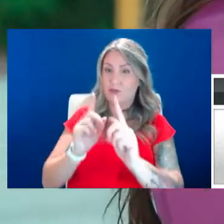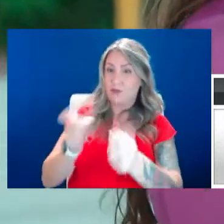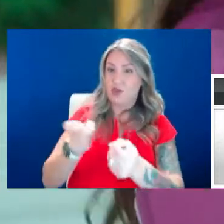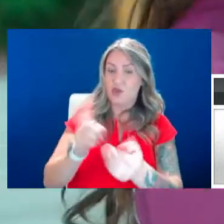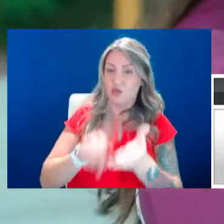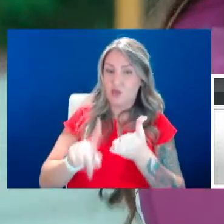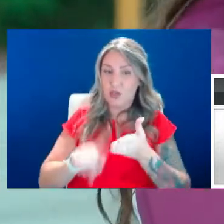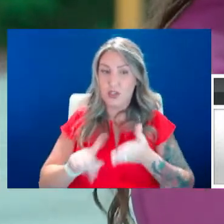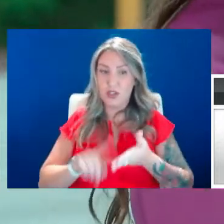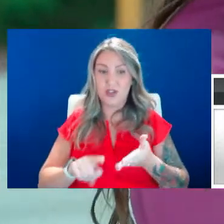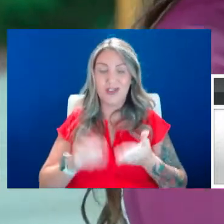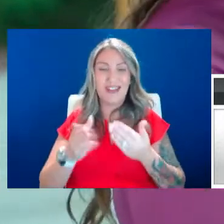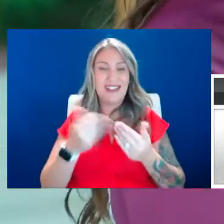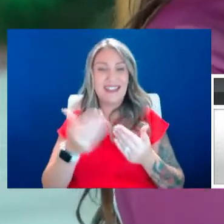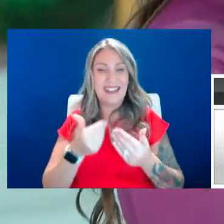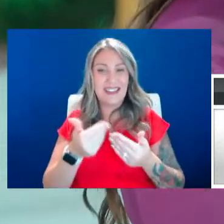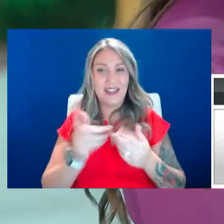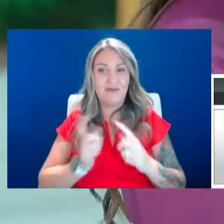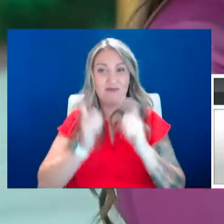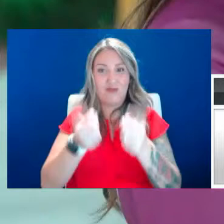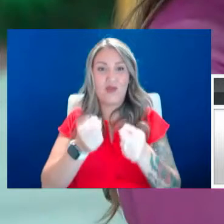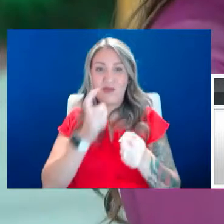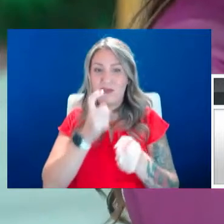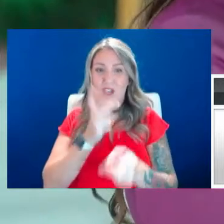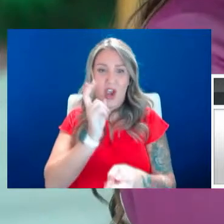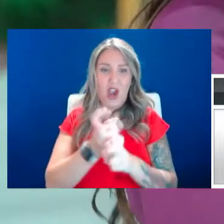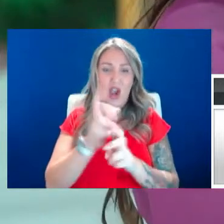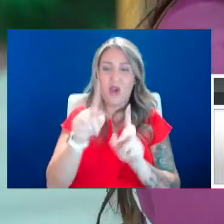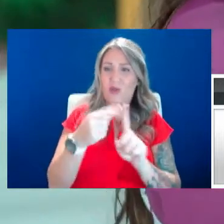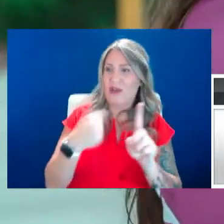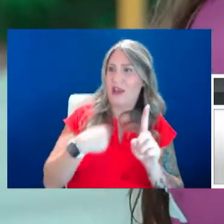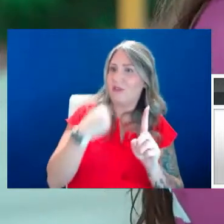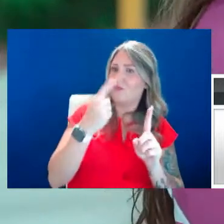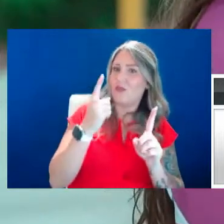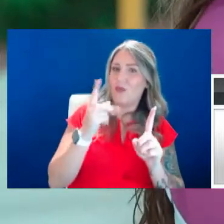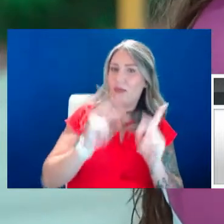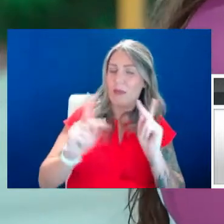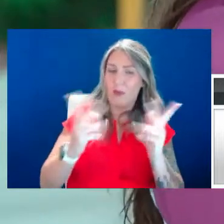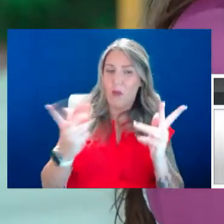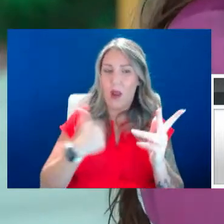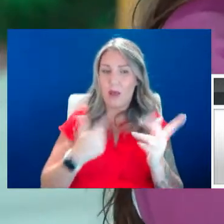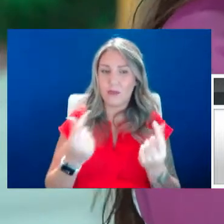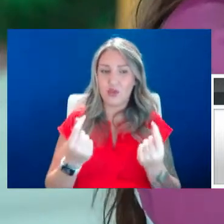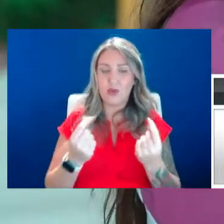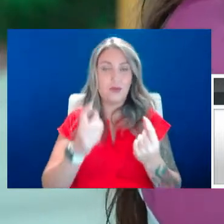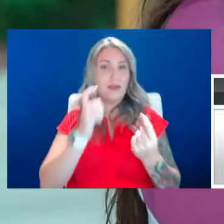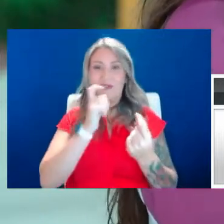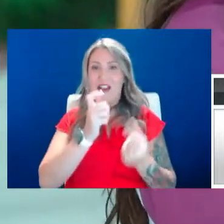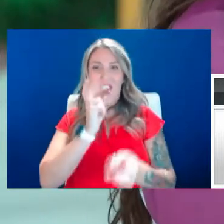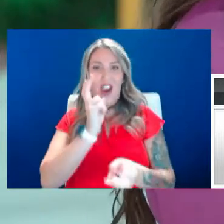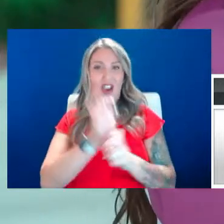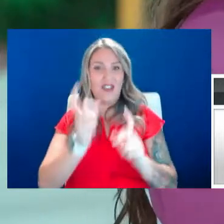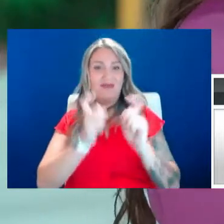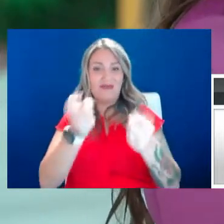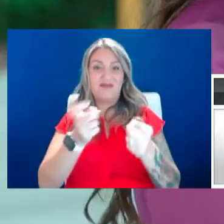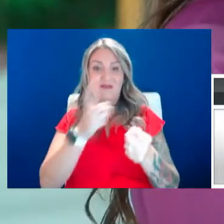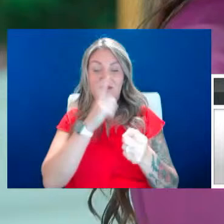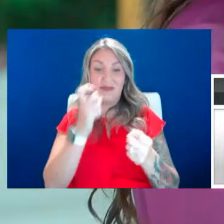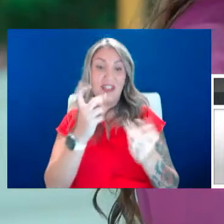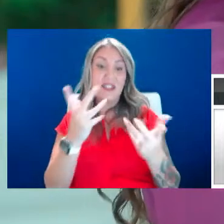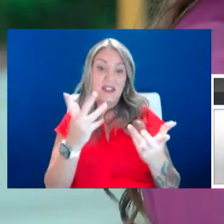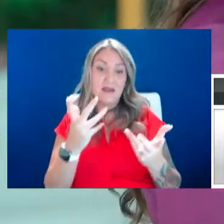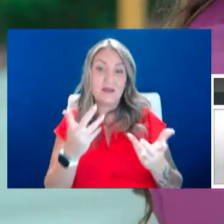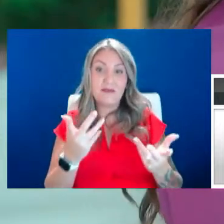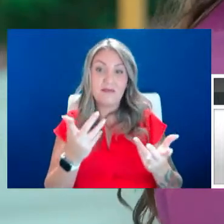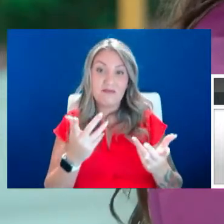that it wasn't that hard. Once I told people what I was doing, it wasn't that hard for them to donate, because unfortunately everyone can relate. It's